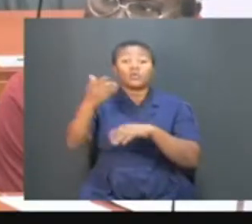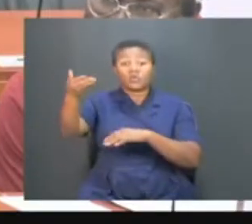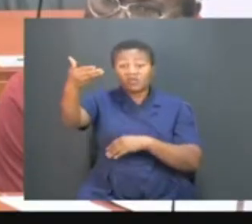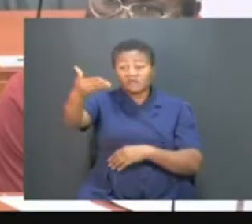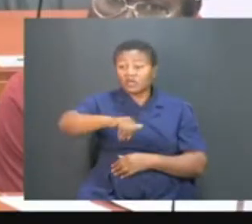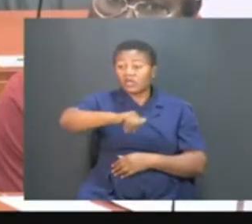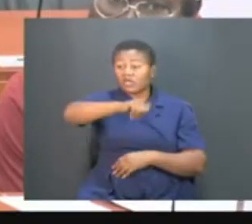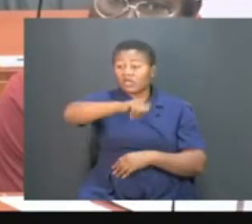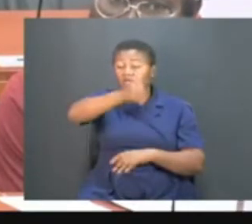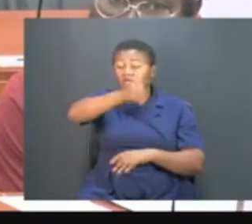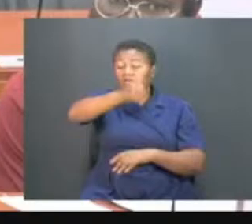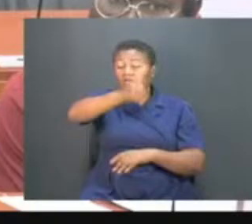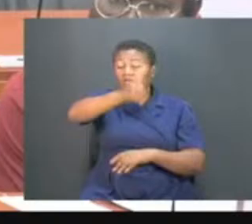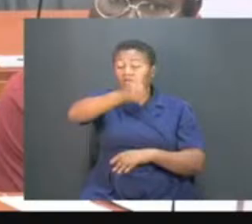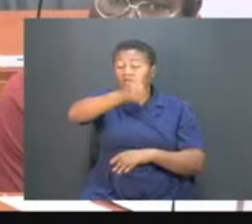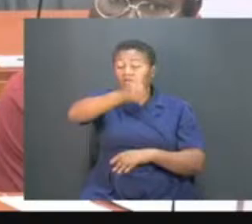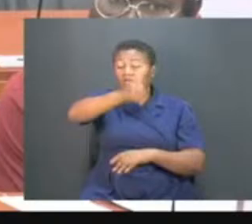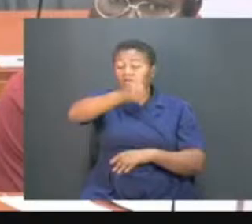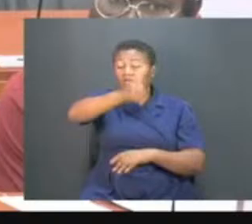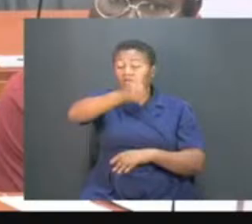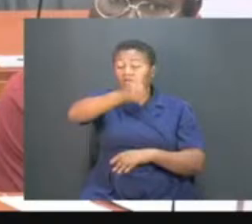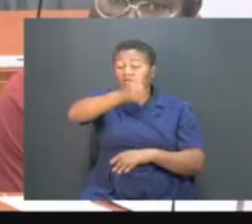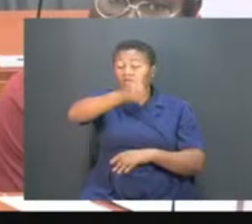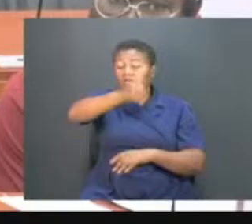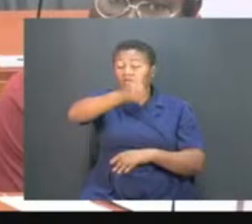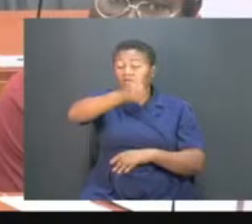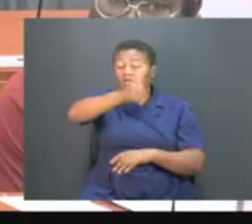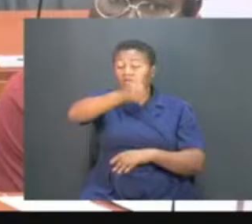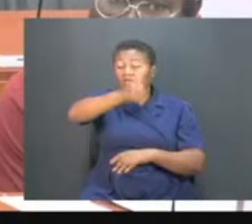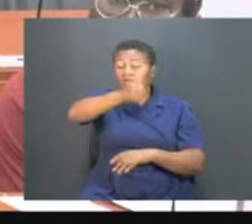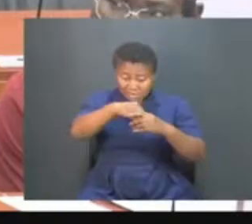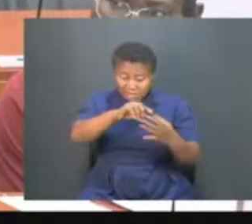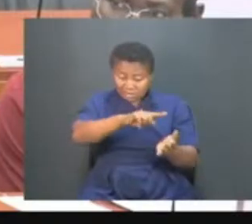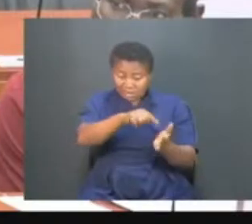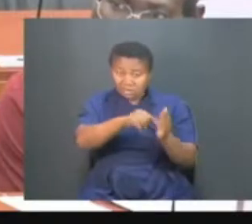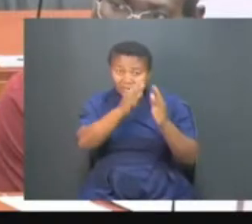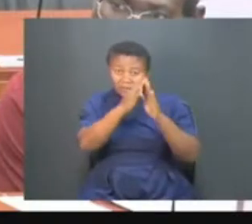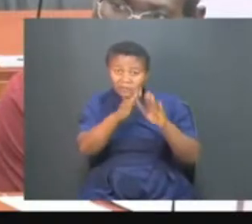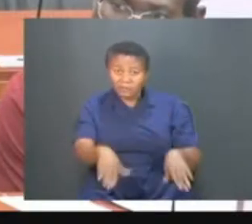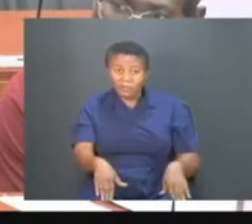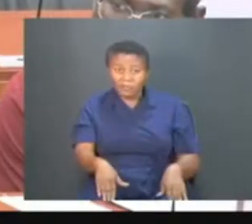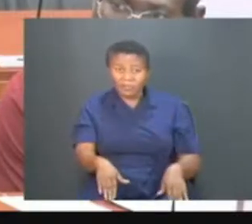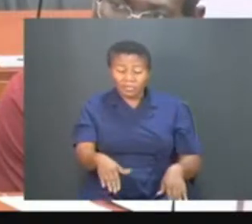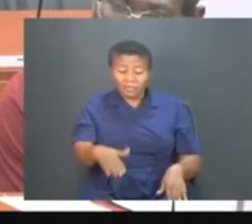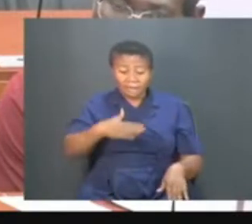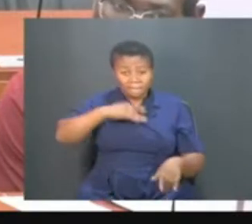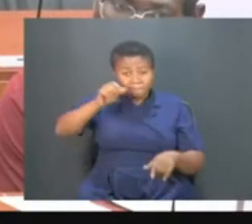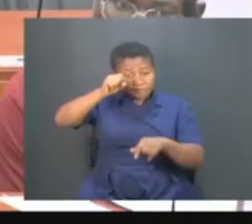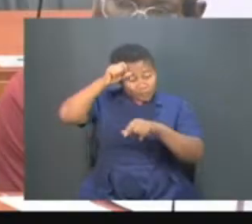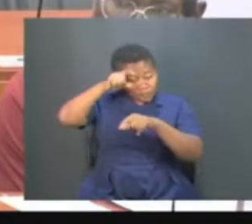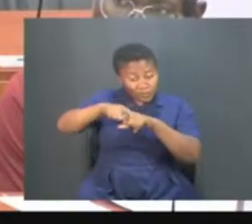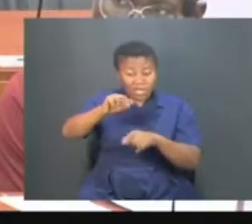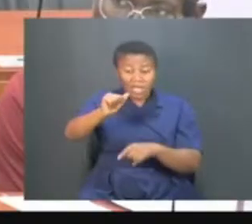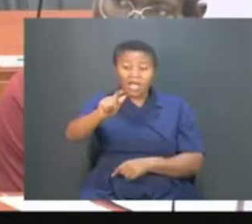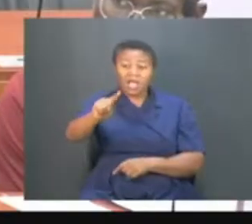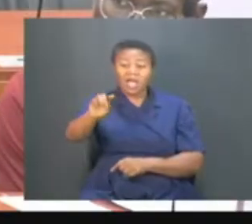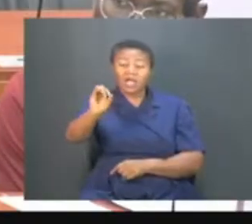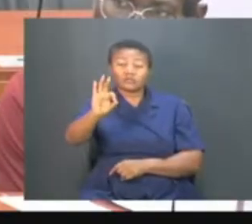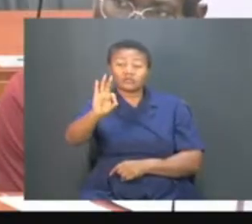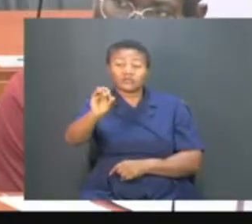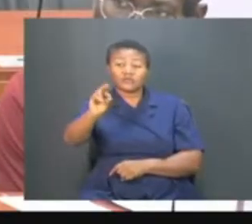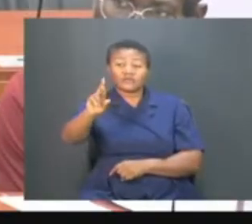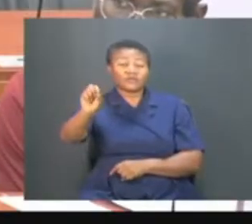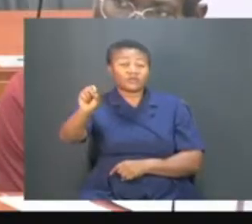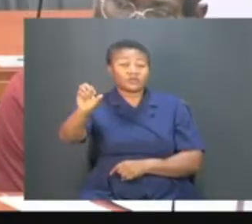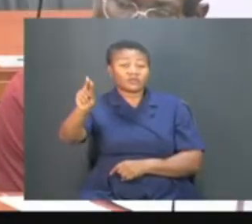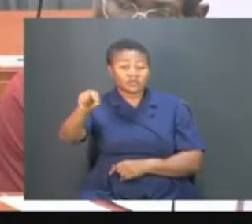come. We are tired of this propaganda. What has the NDC done for them? That my own brother, Dr. Atuforsin, came and read their